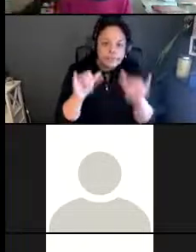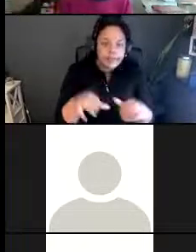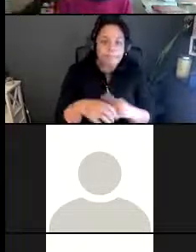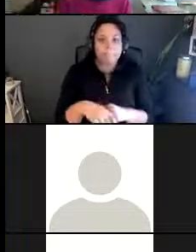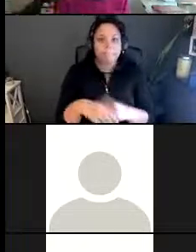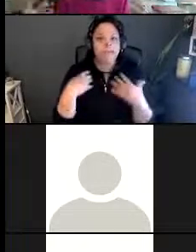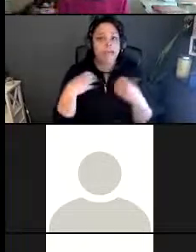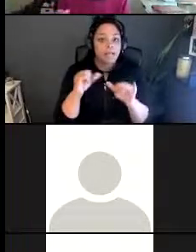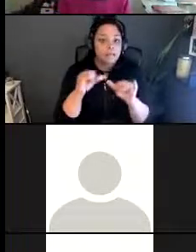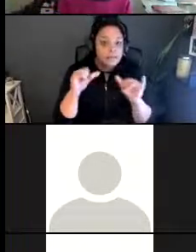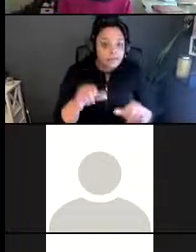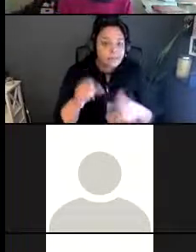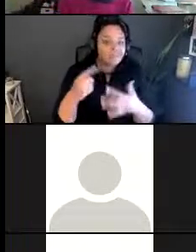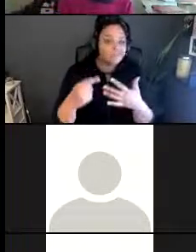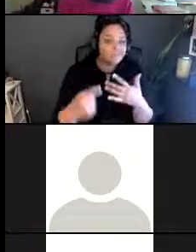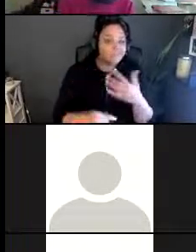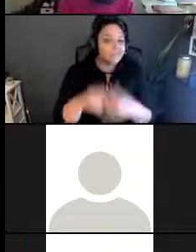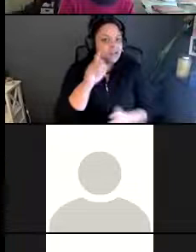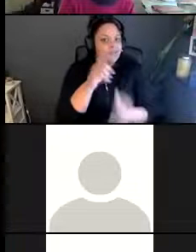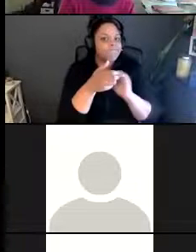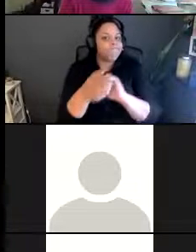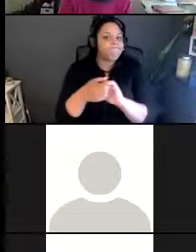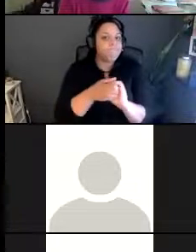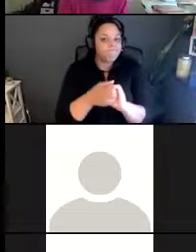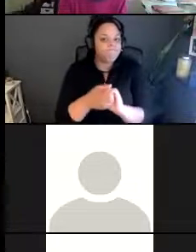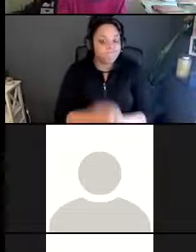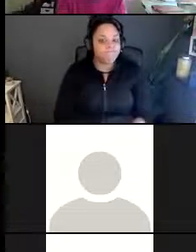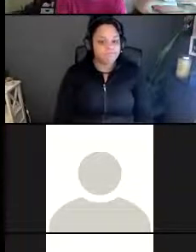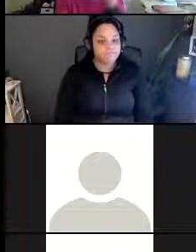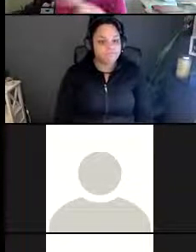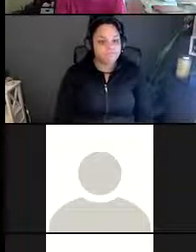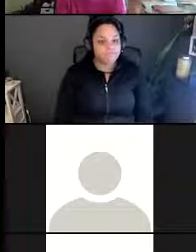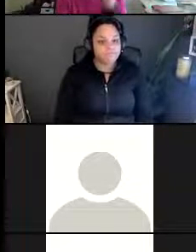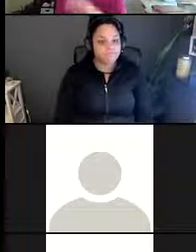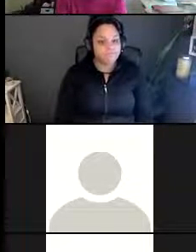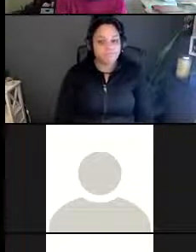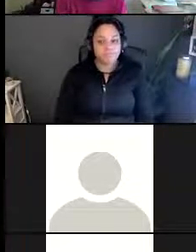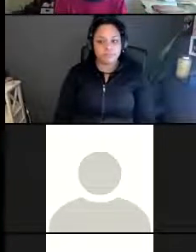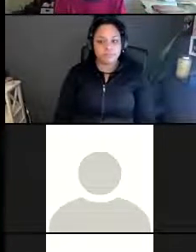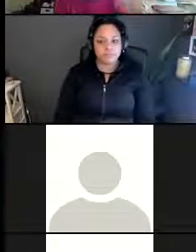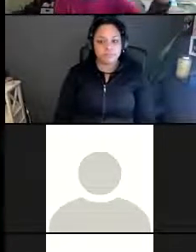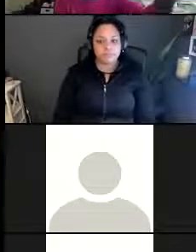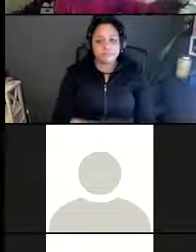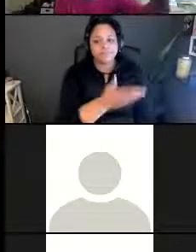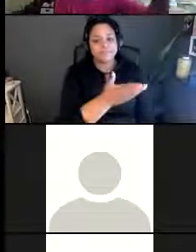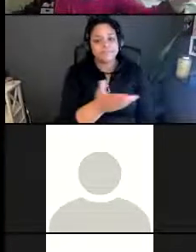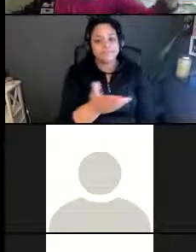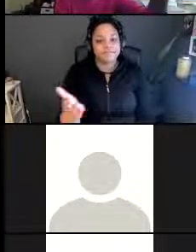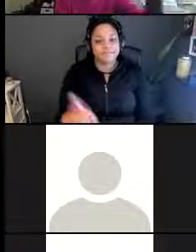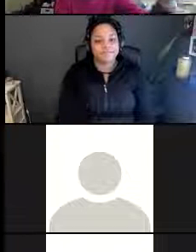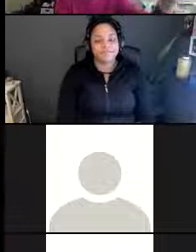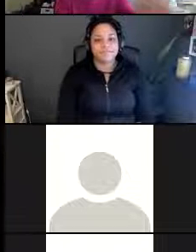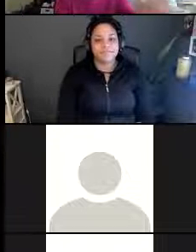health systems, all need to collaborate. And just a lovely diagram that lists